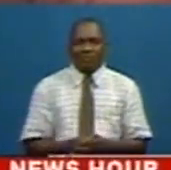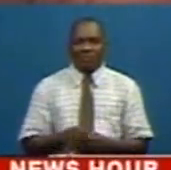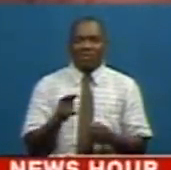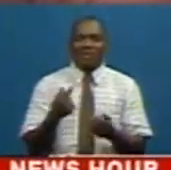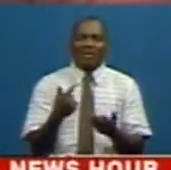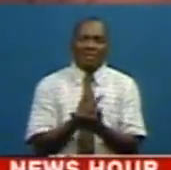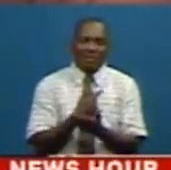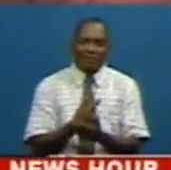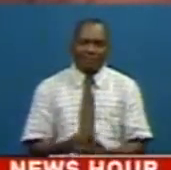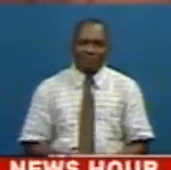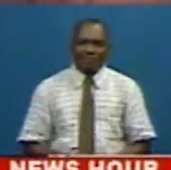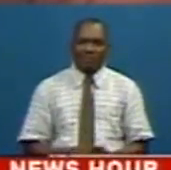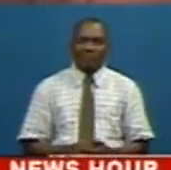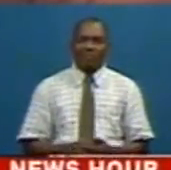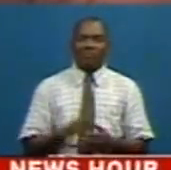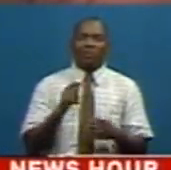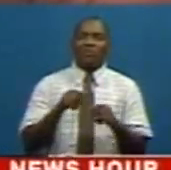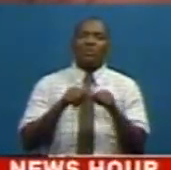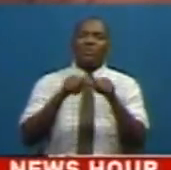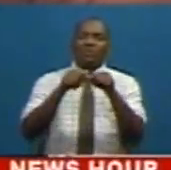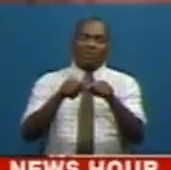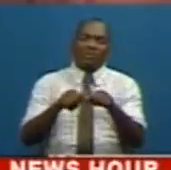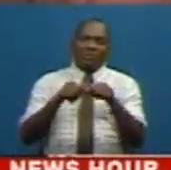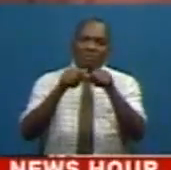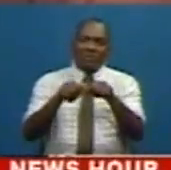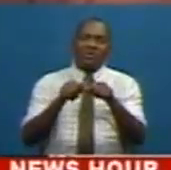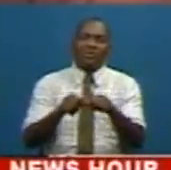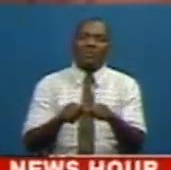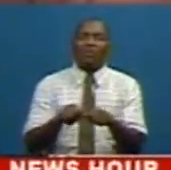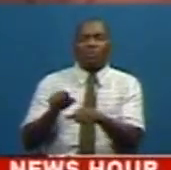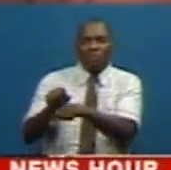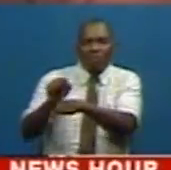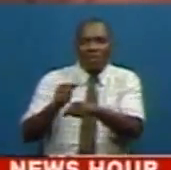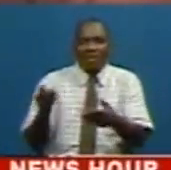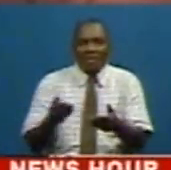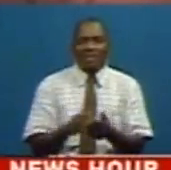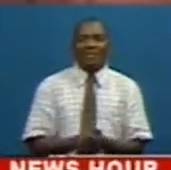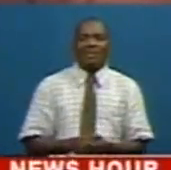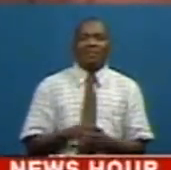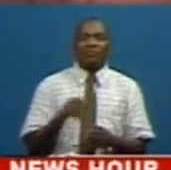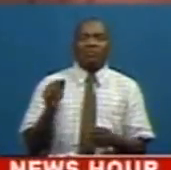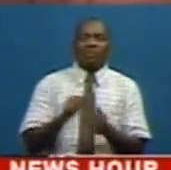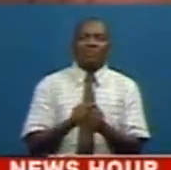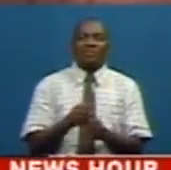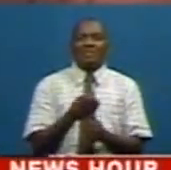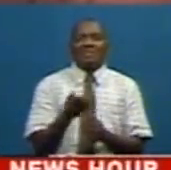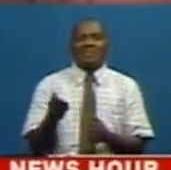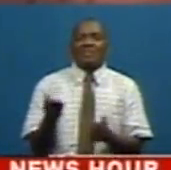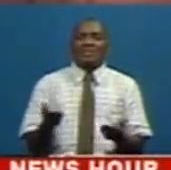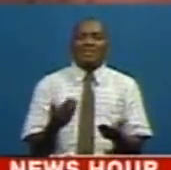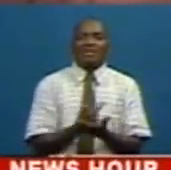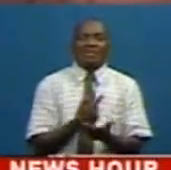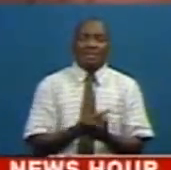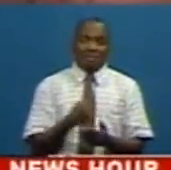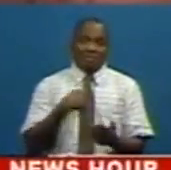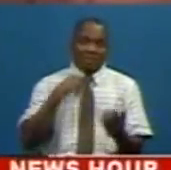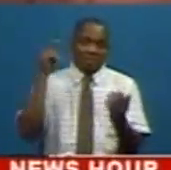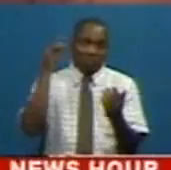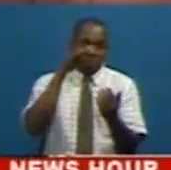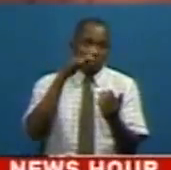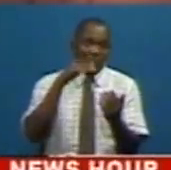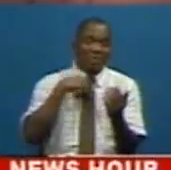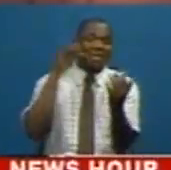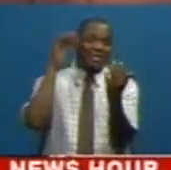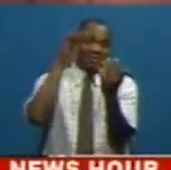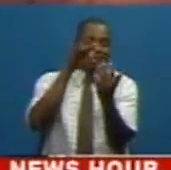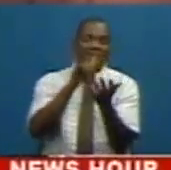the country and to continue to source locally its raw material base. It is my hope and